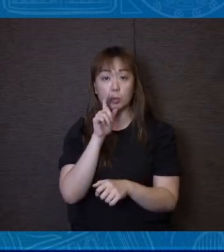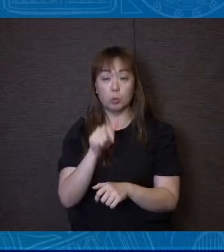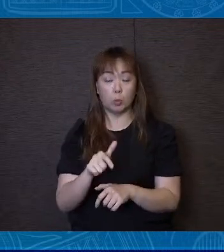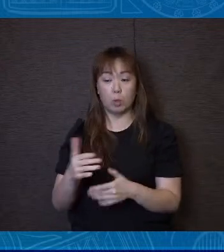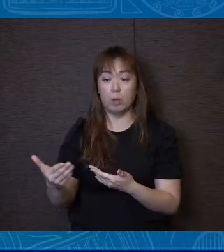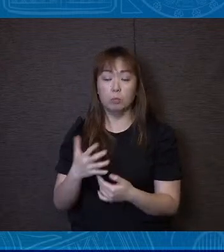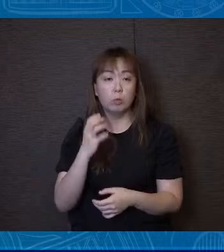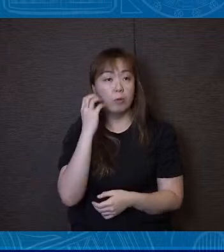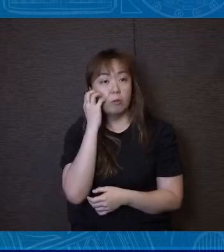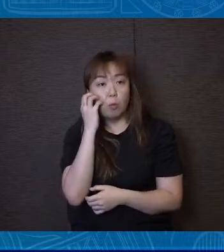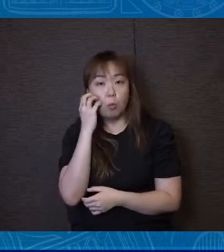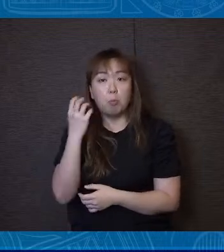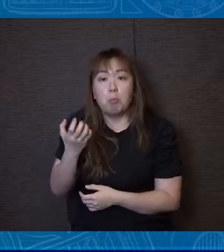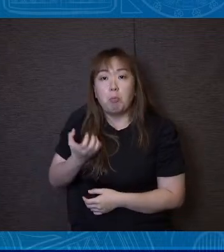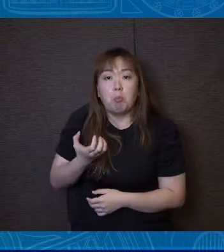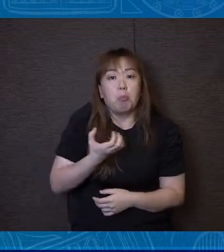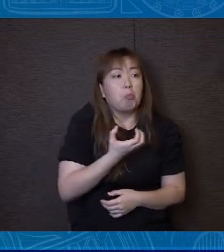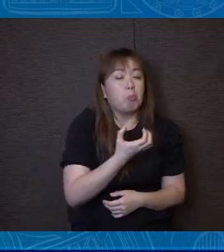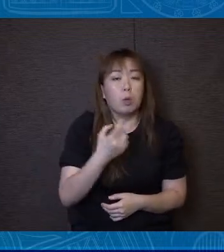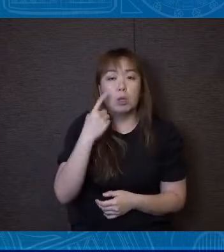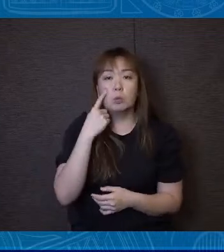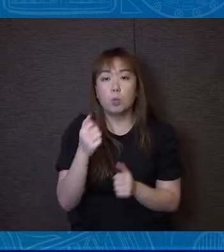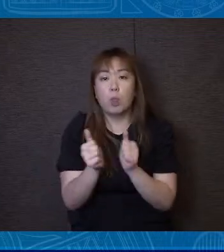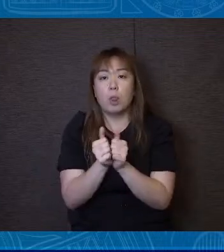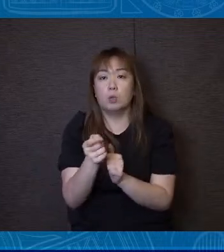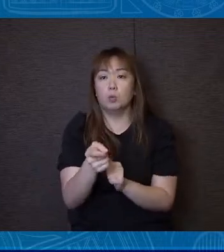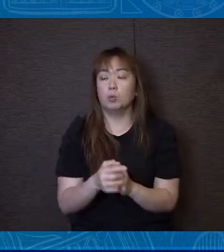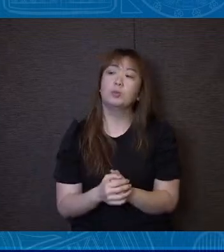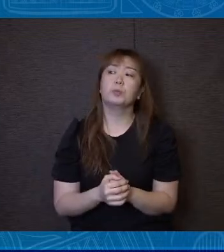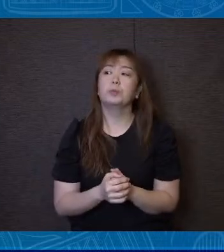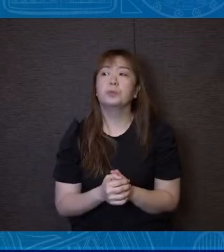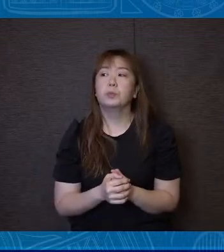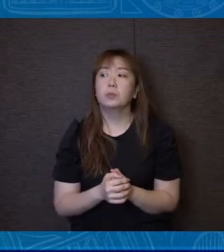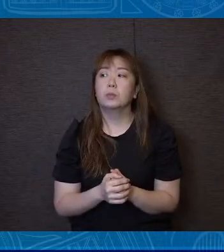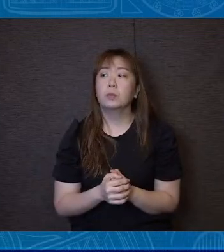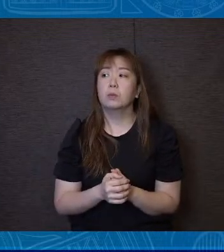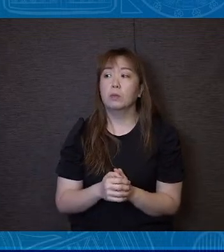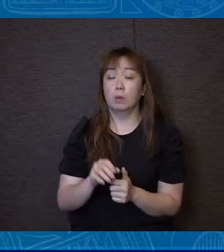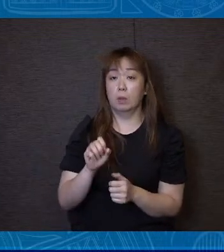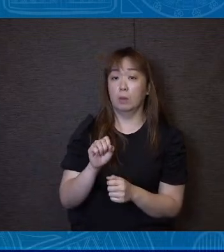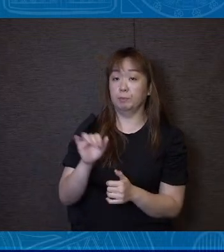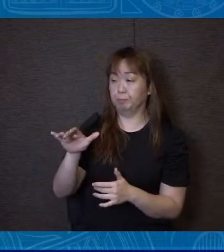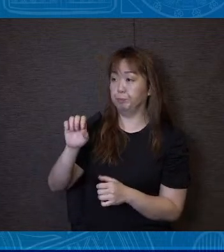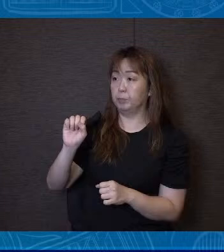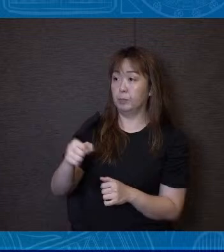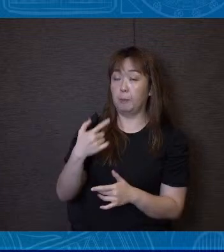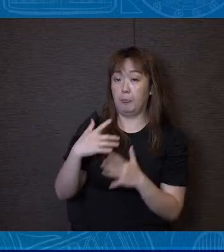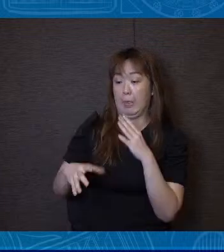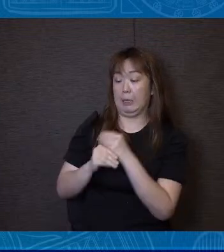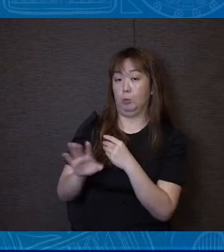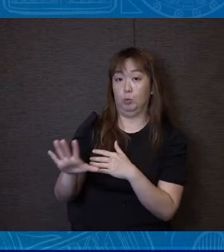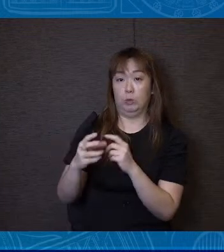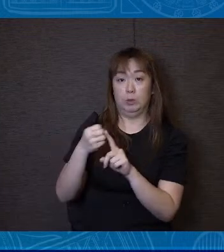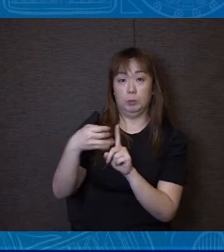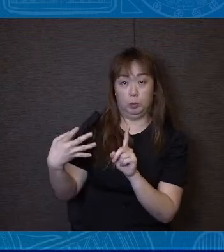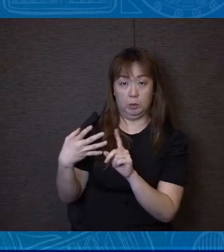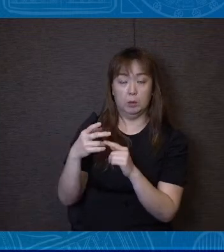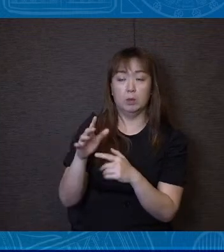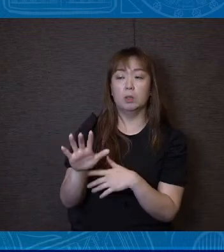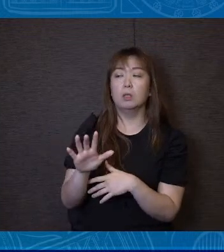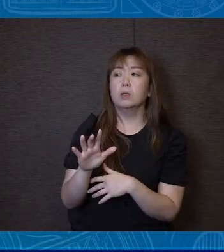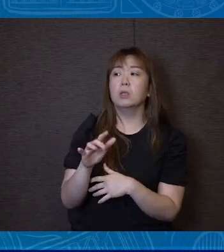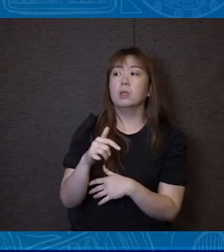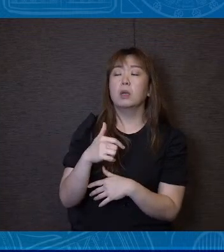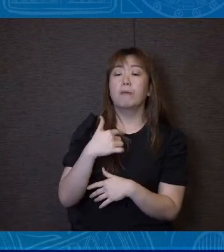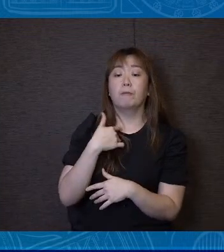smartphone, diba? Exactly. Yes. And actually, so to your point previously, Manny, and to your point from the speaker, in terms of